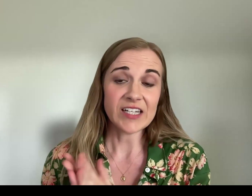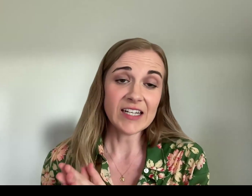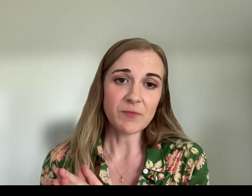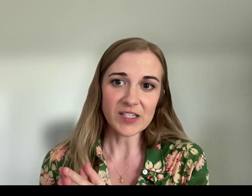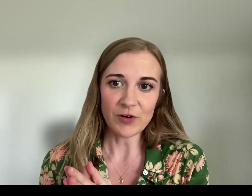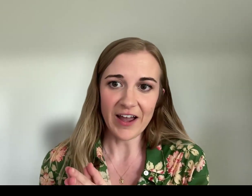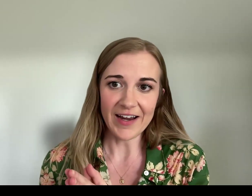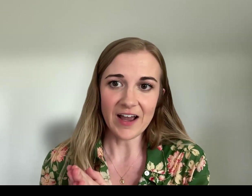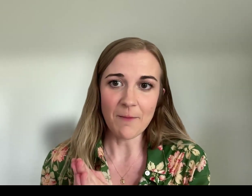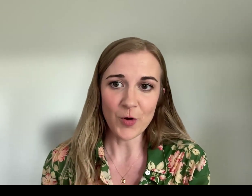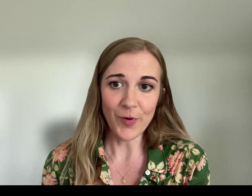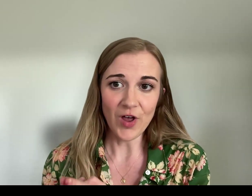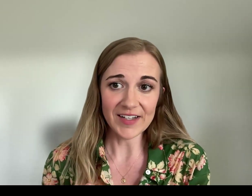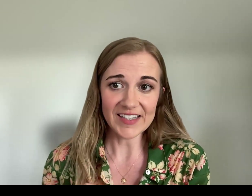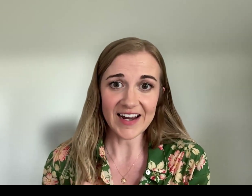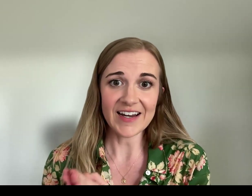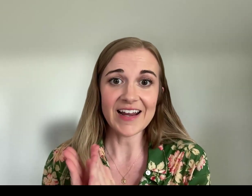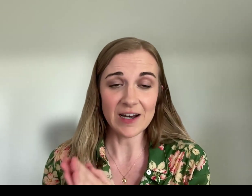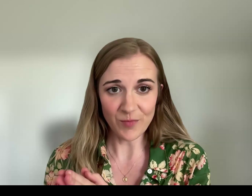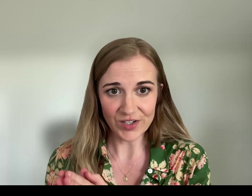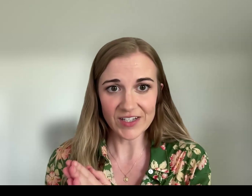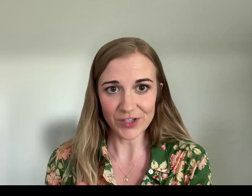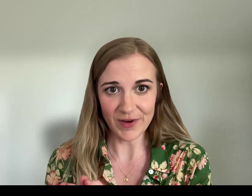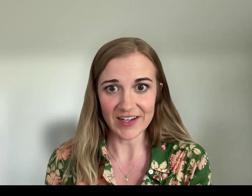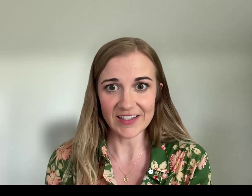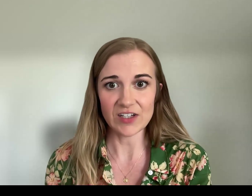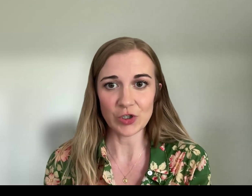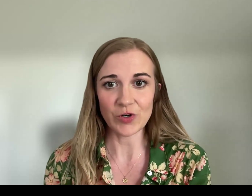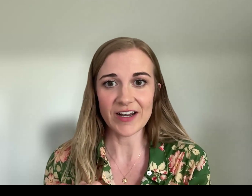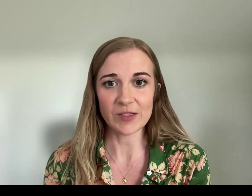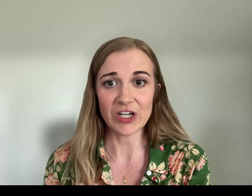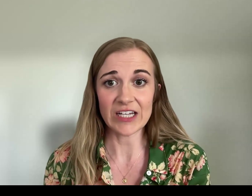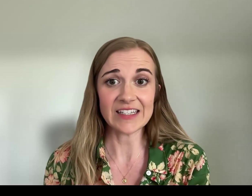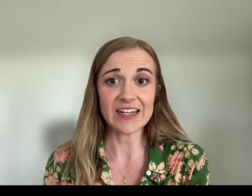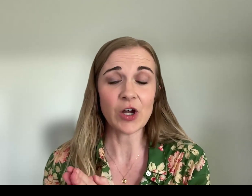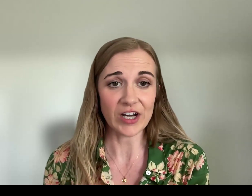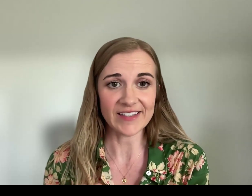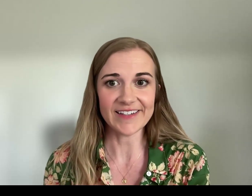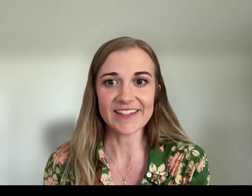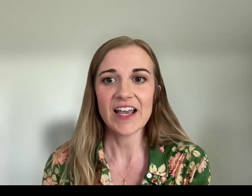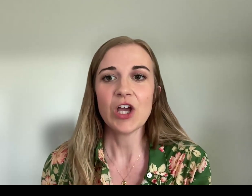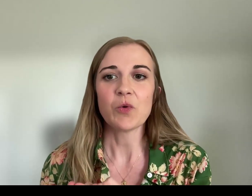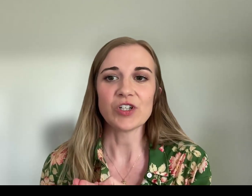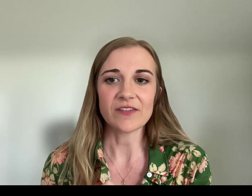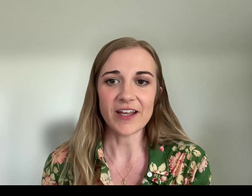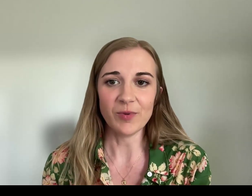So states must provide a mobile, on-site, in-person response to children experiencing